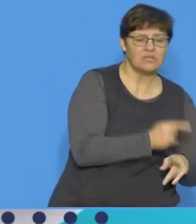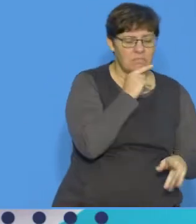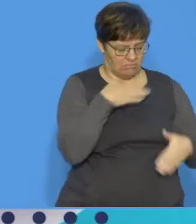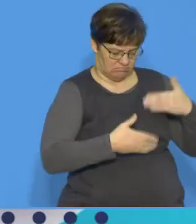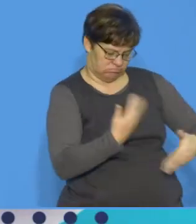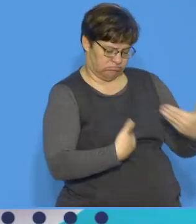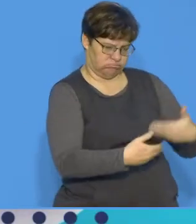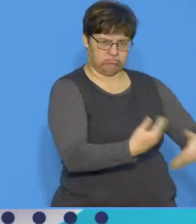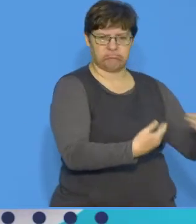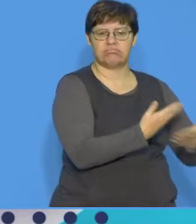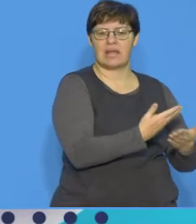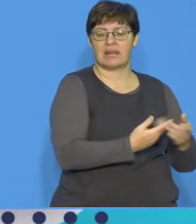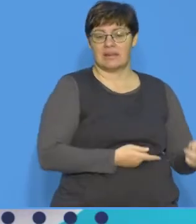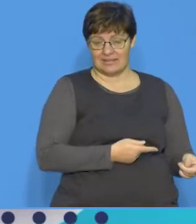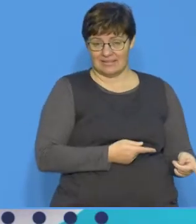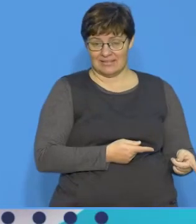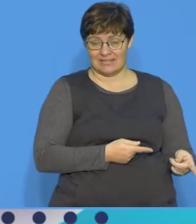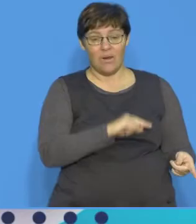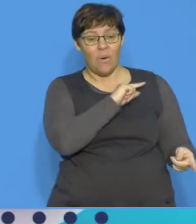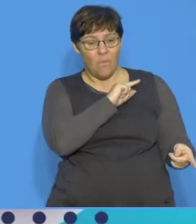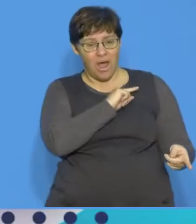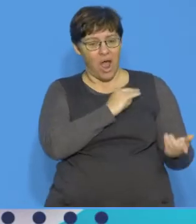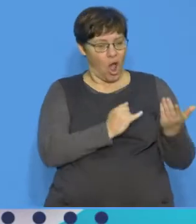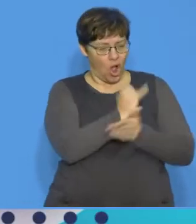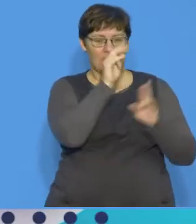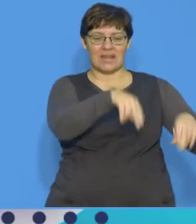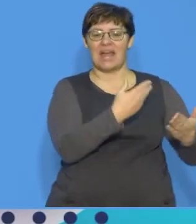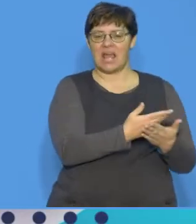bring about an early mortality rate.